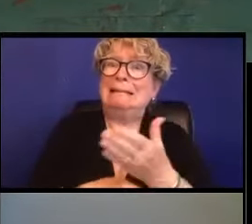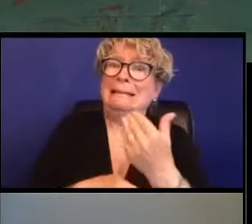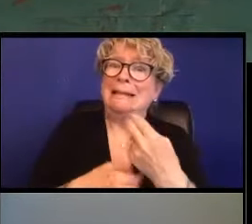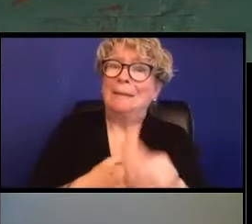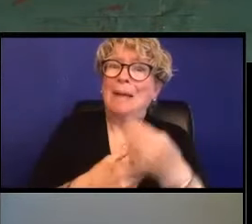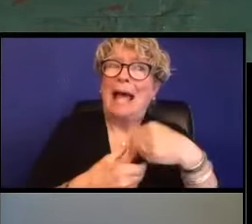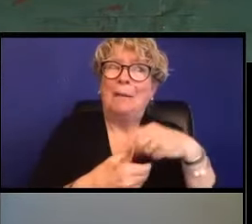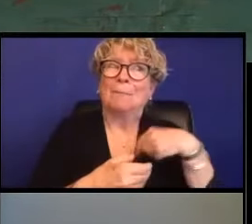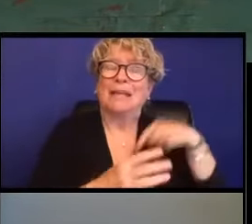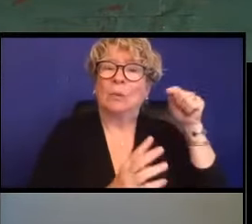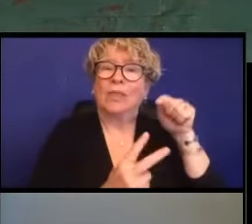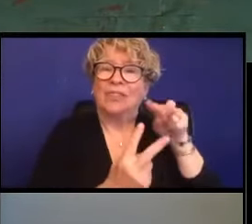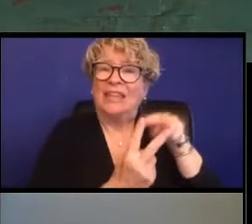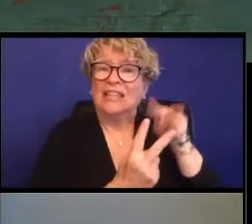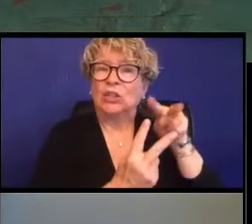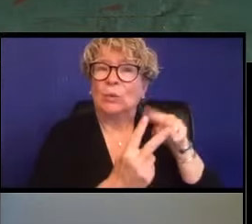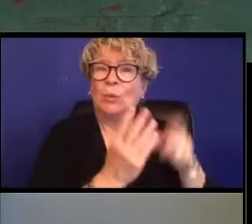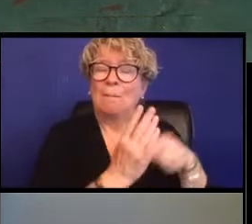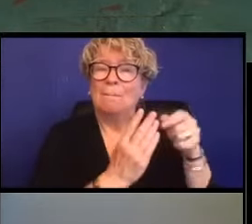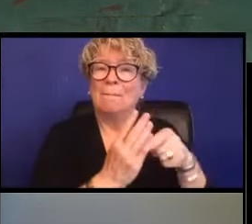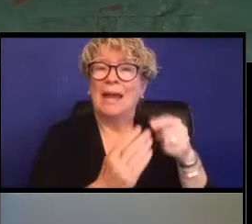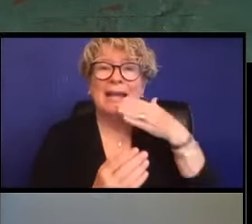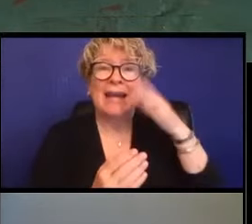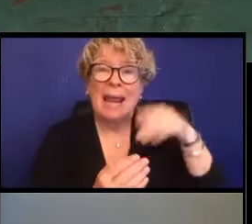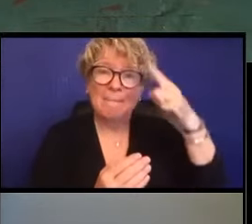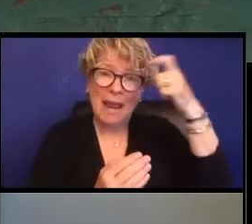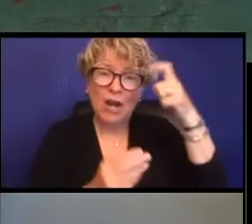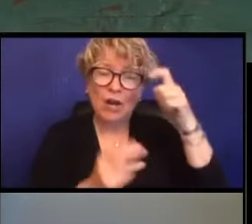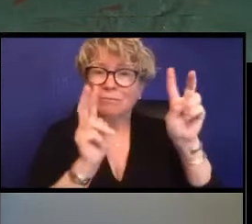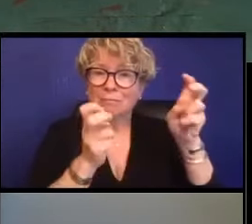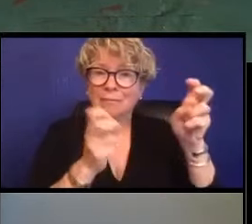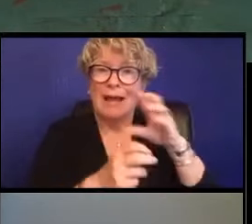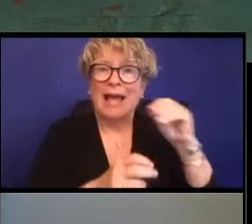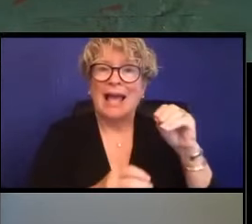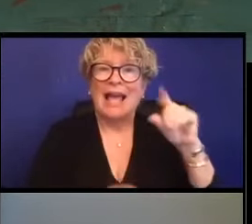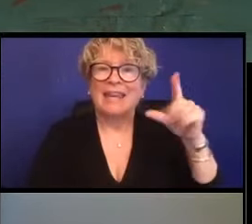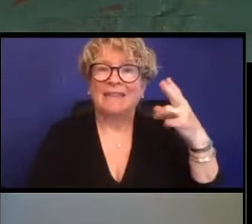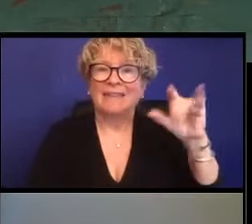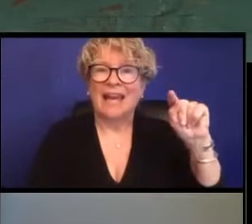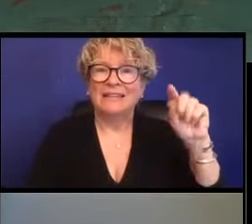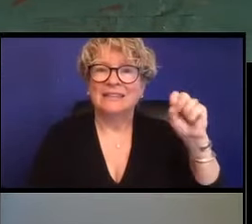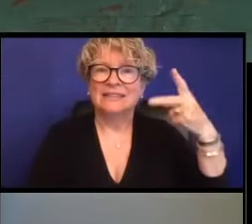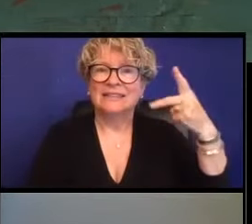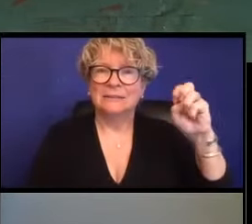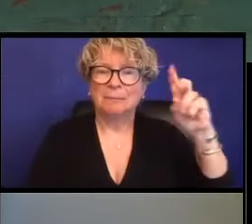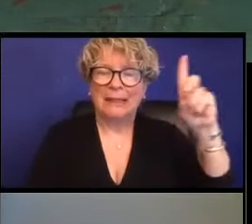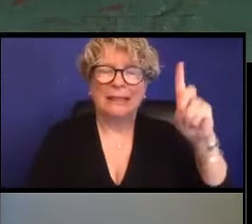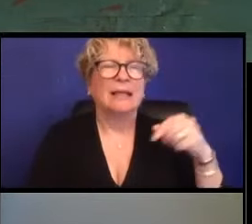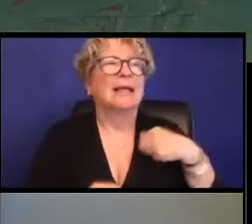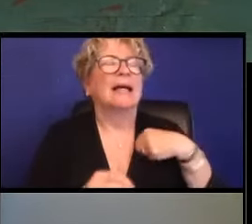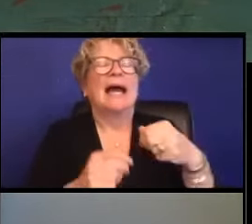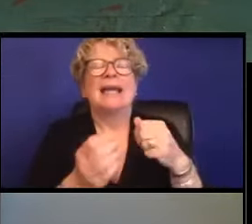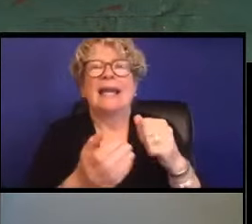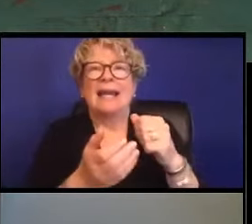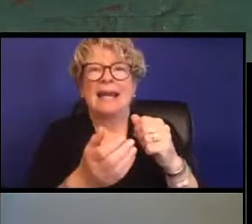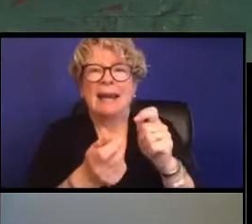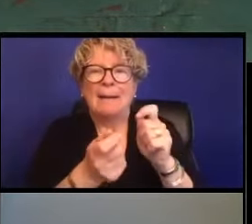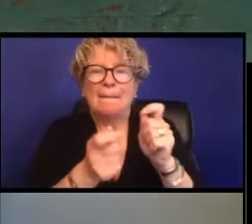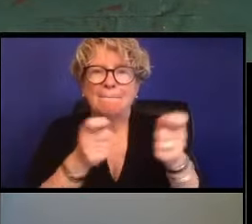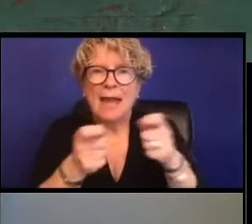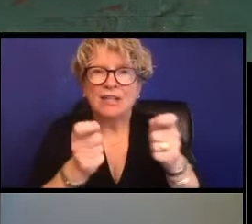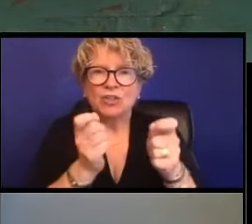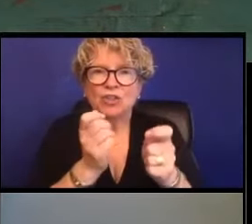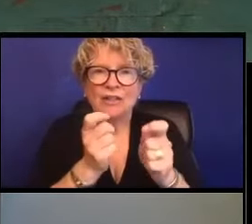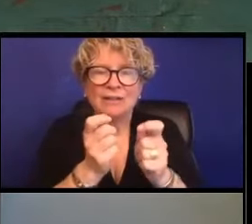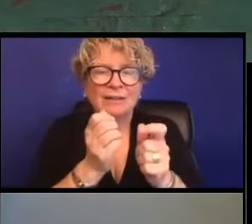Lightspeed and Nightmare? I need somebody to be a managing editor. I need somebody to help me work with authors on things like